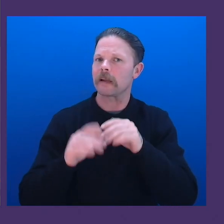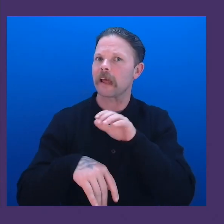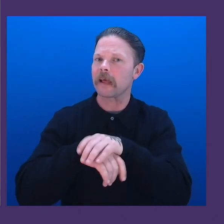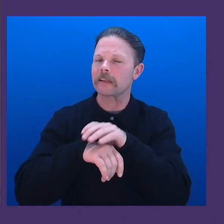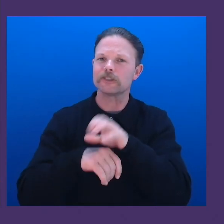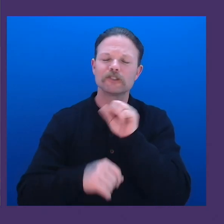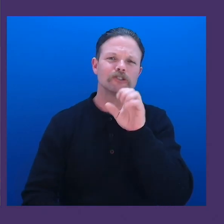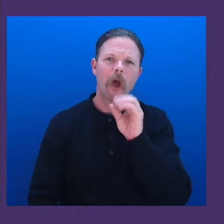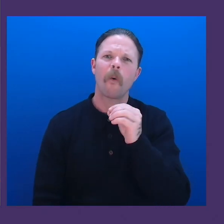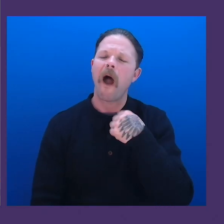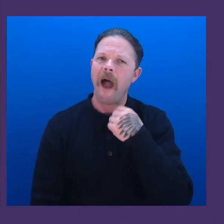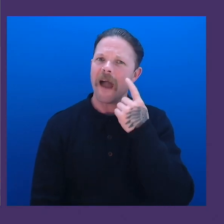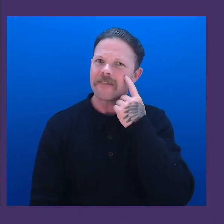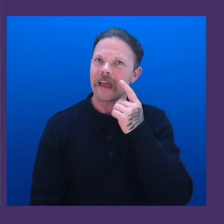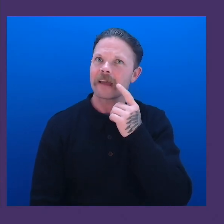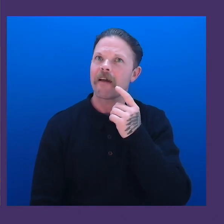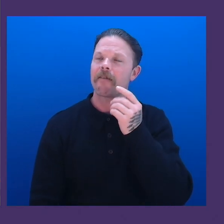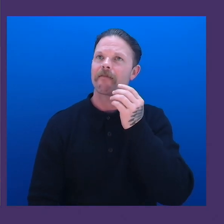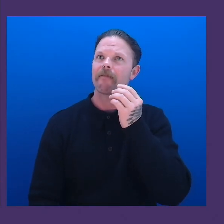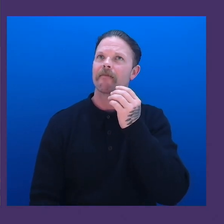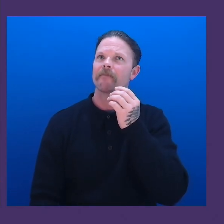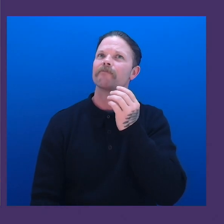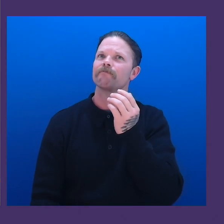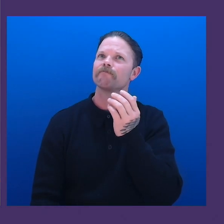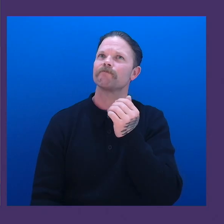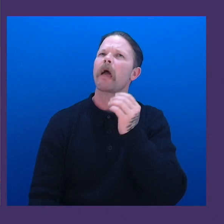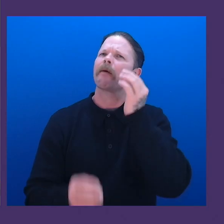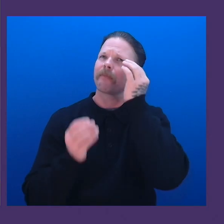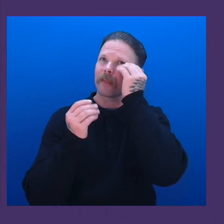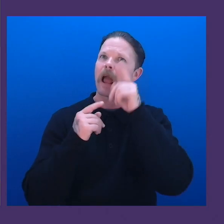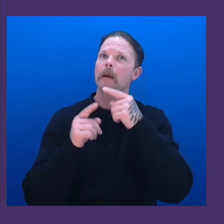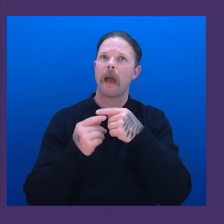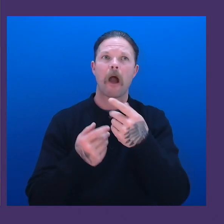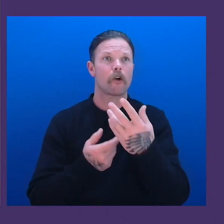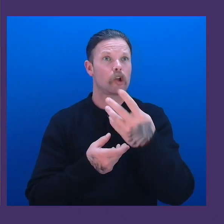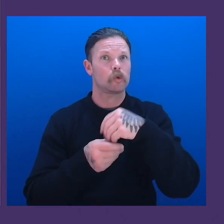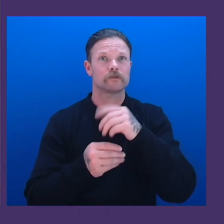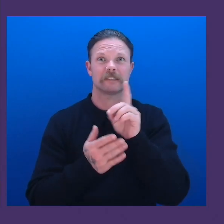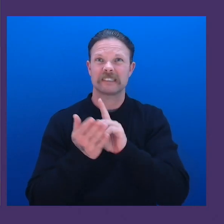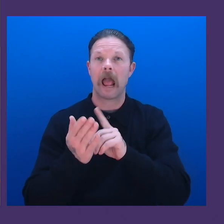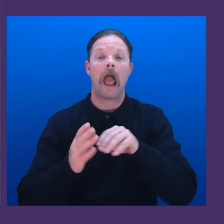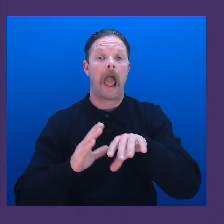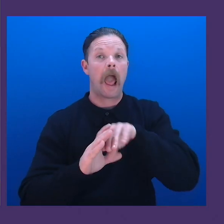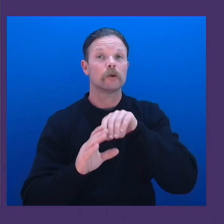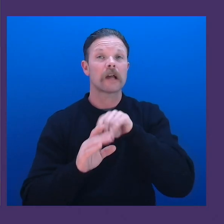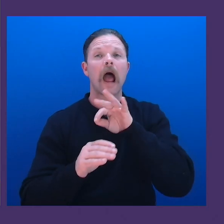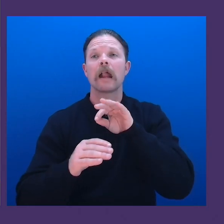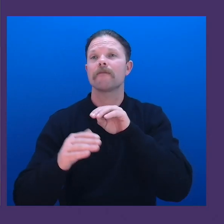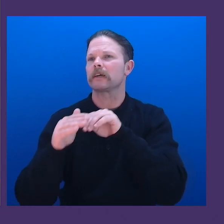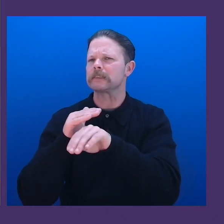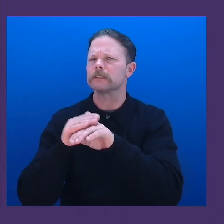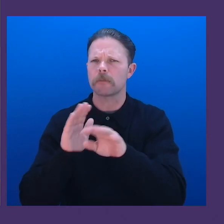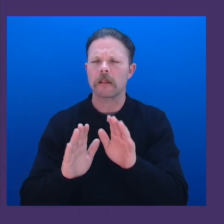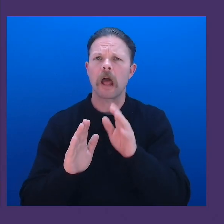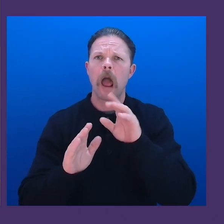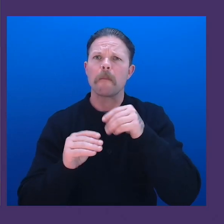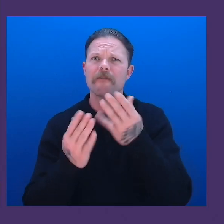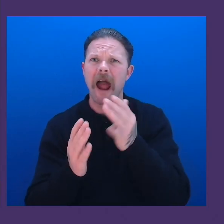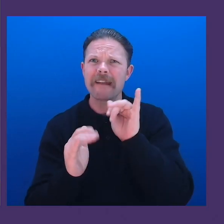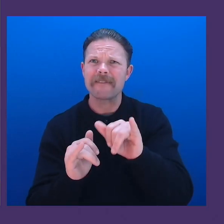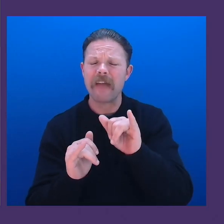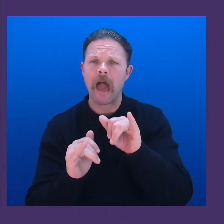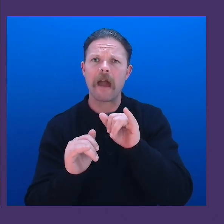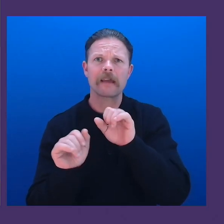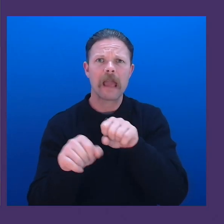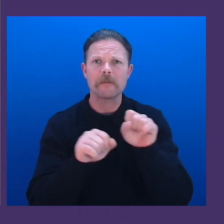think thinking about inclusive design even outside of accessibility and providing that capability in different languages